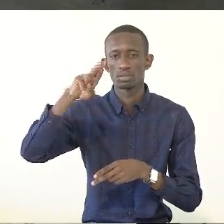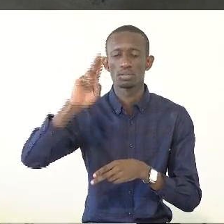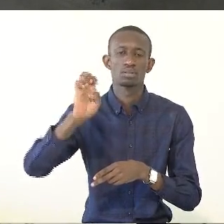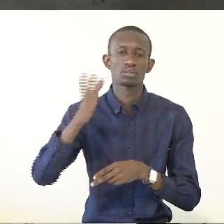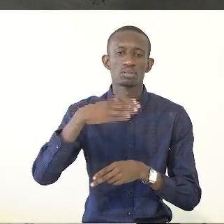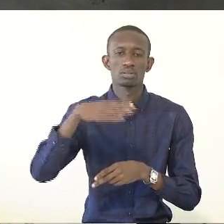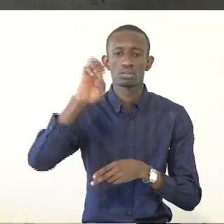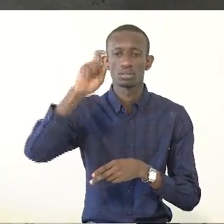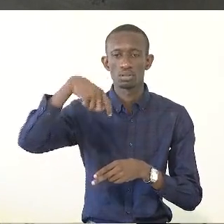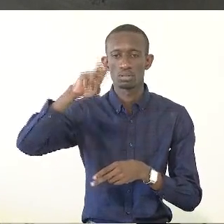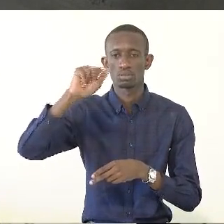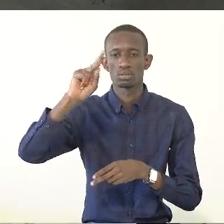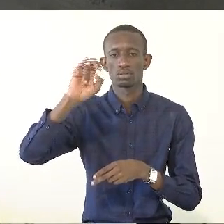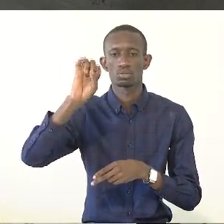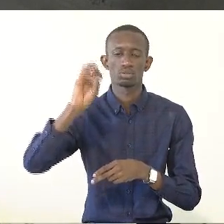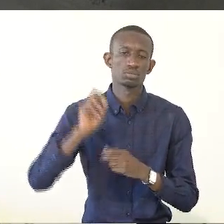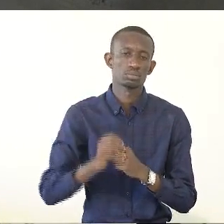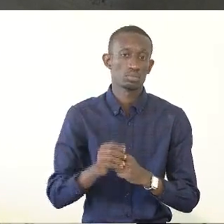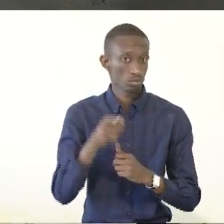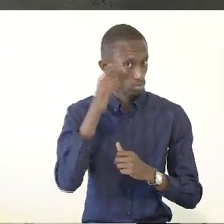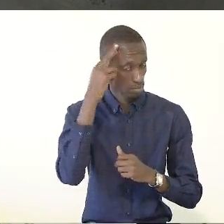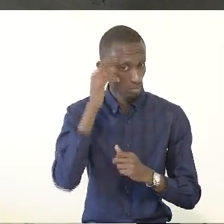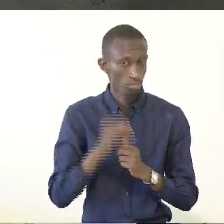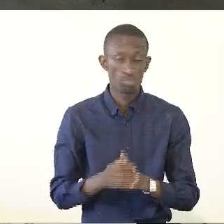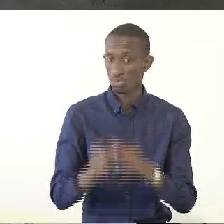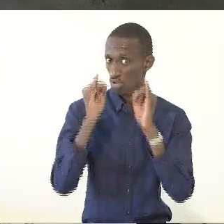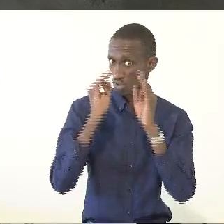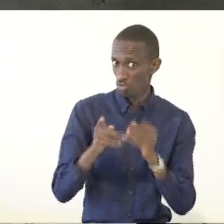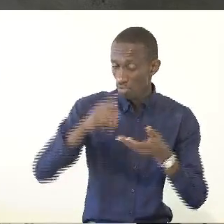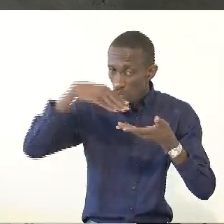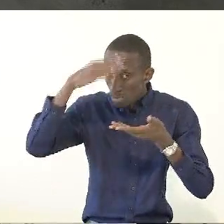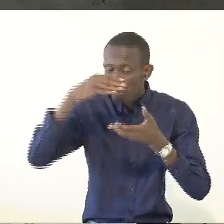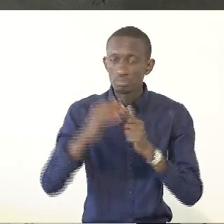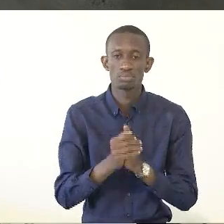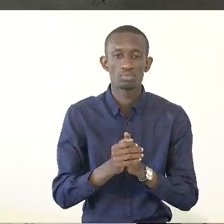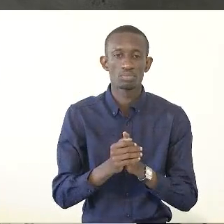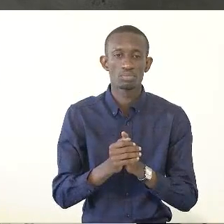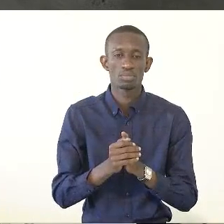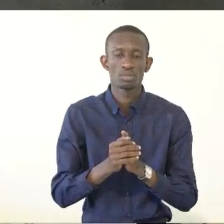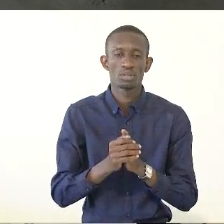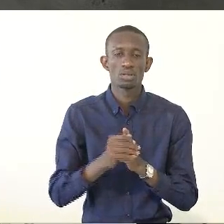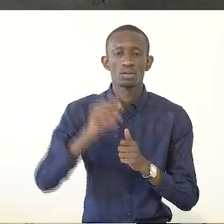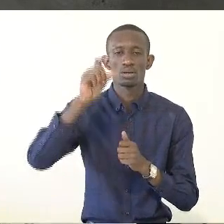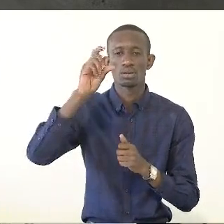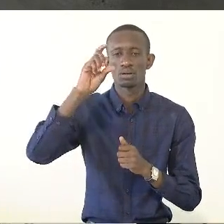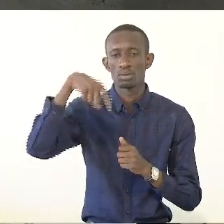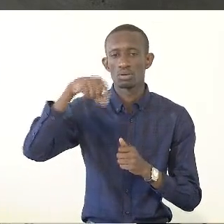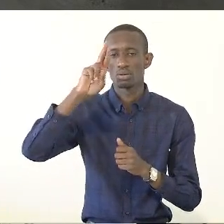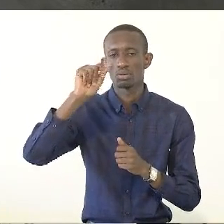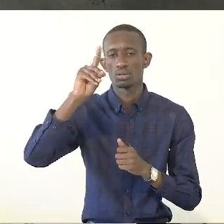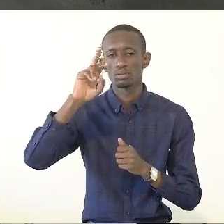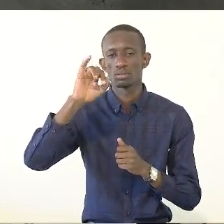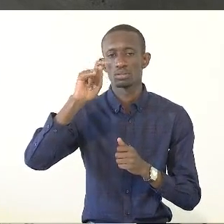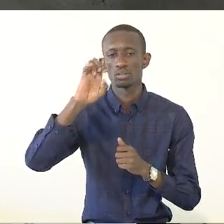the equations under these quadratic equations, you need to know how to solve